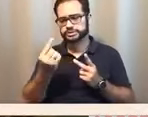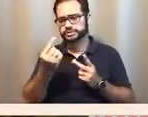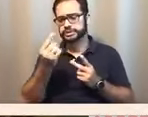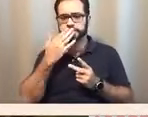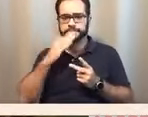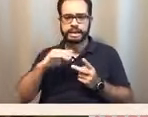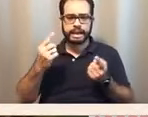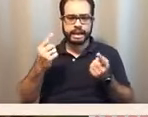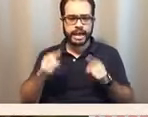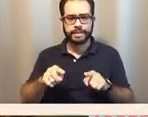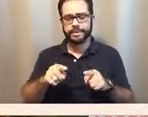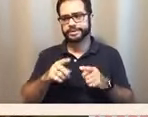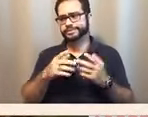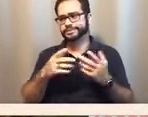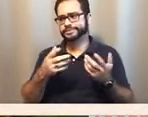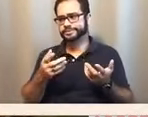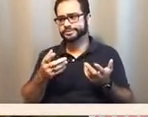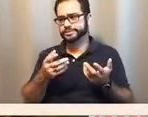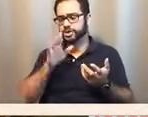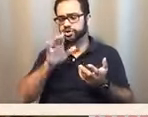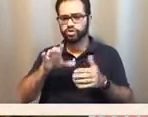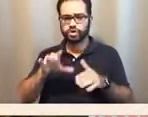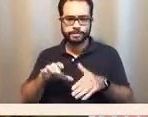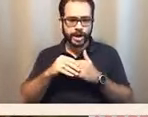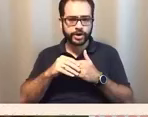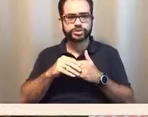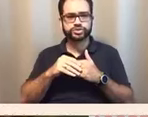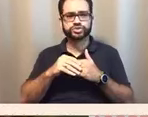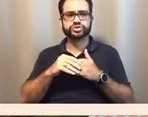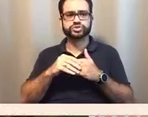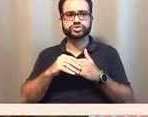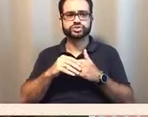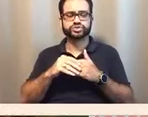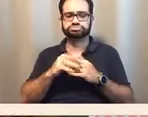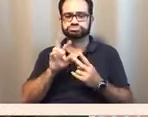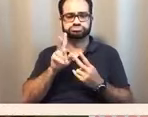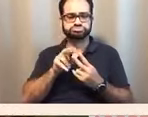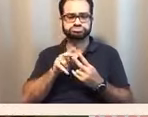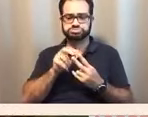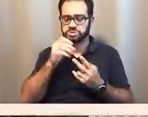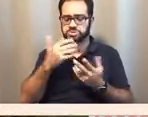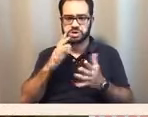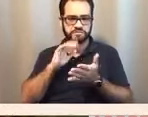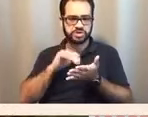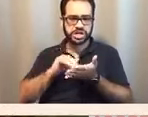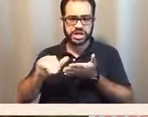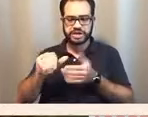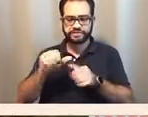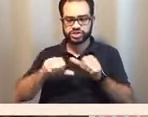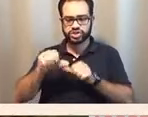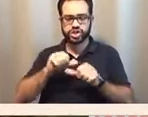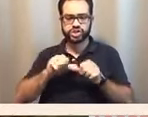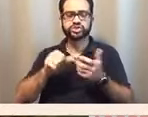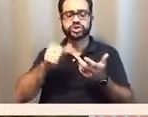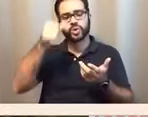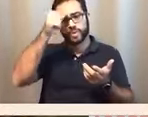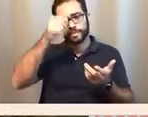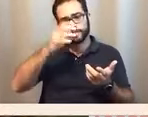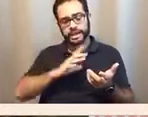unfortunate in your marriage, and neither party wants to forgive one another. So men, I'm telling you today,